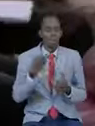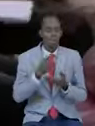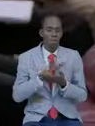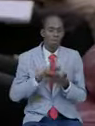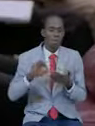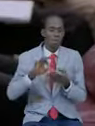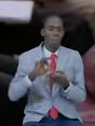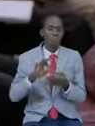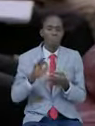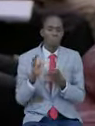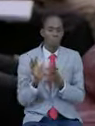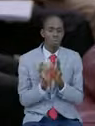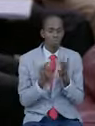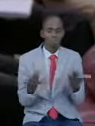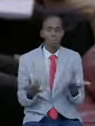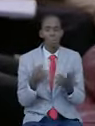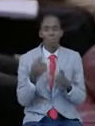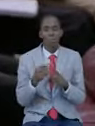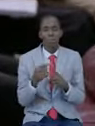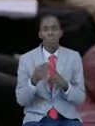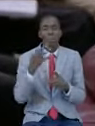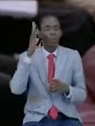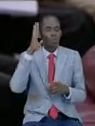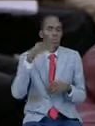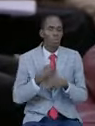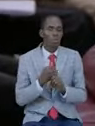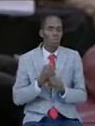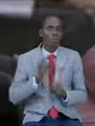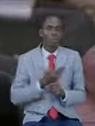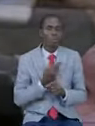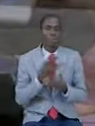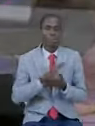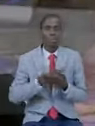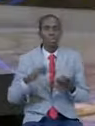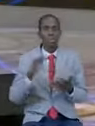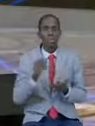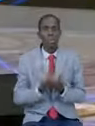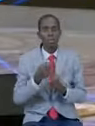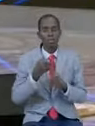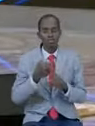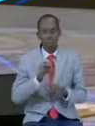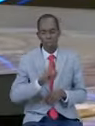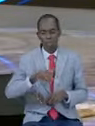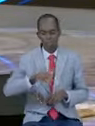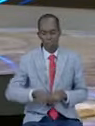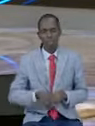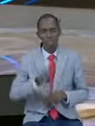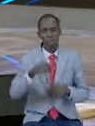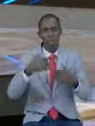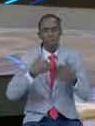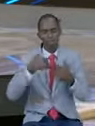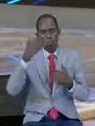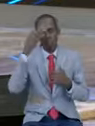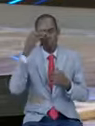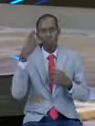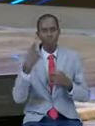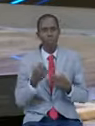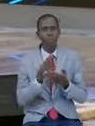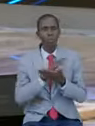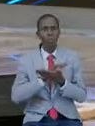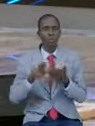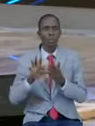holy. And that from a child thou hast known the Holy Scriptures, which are able to make